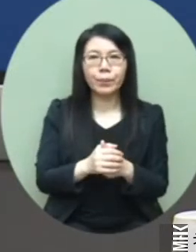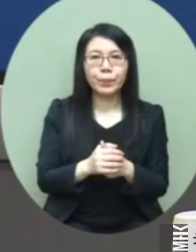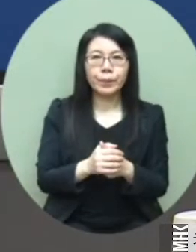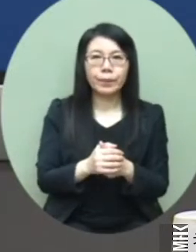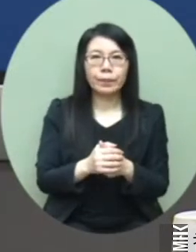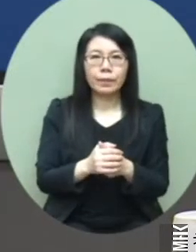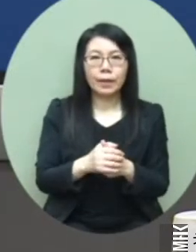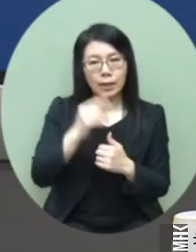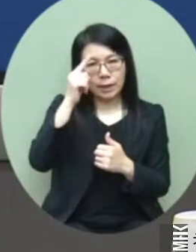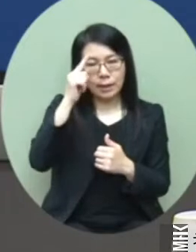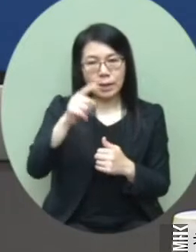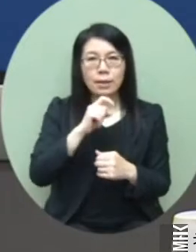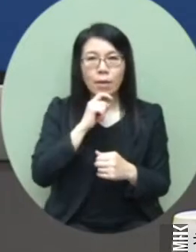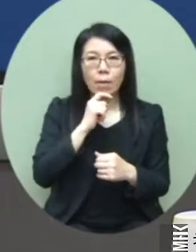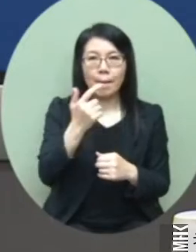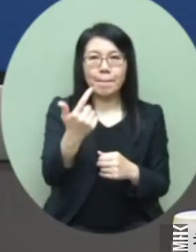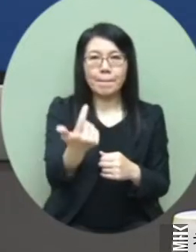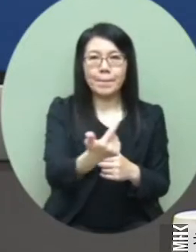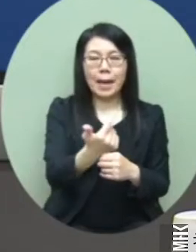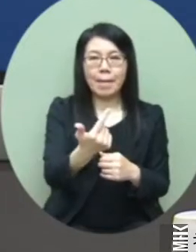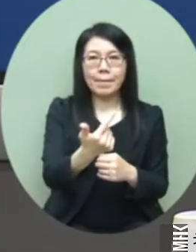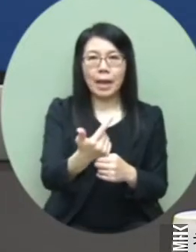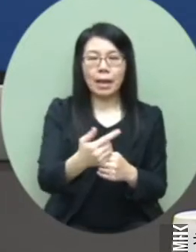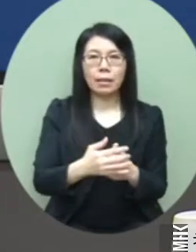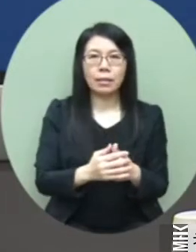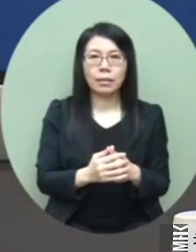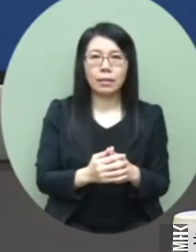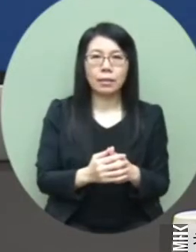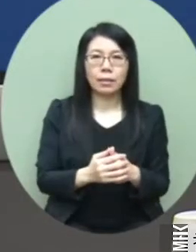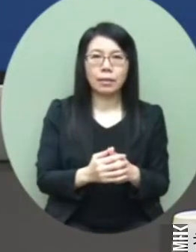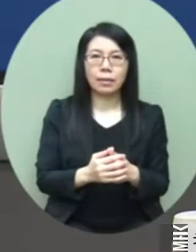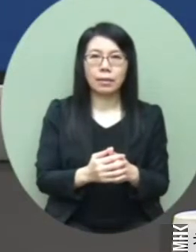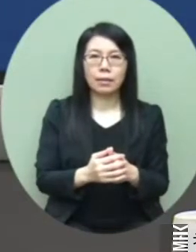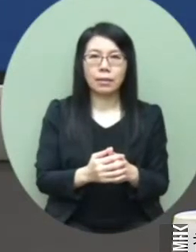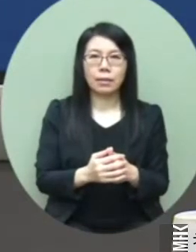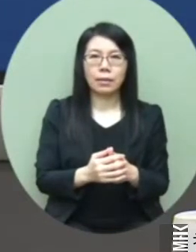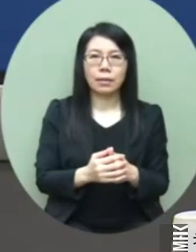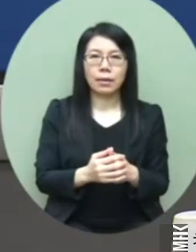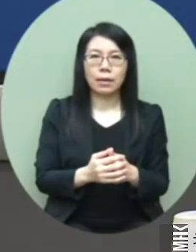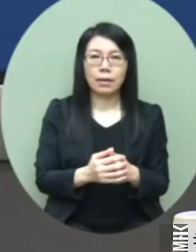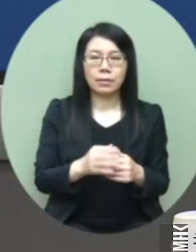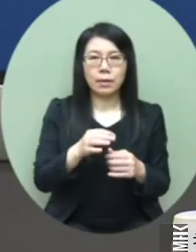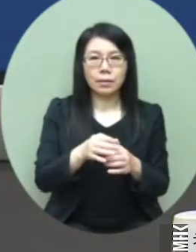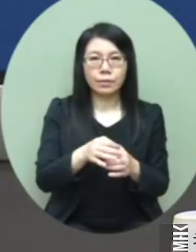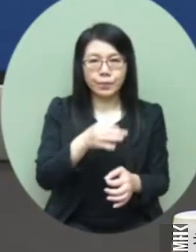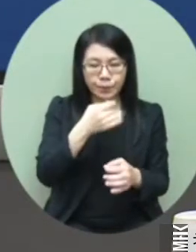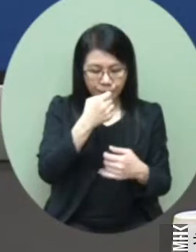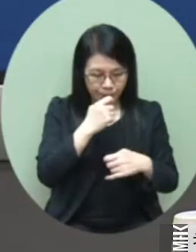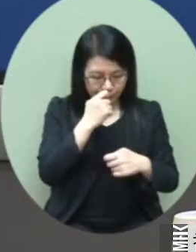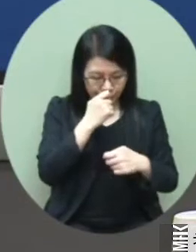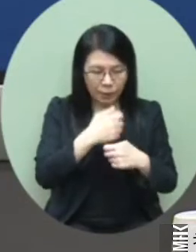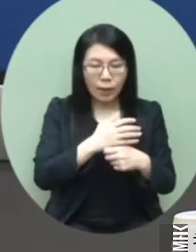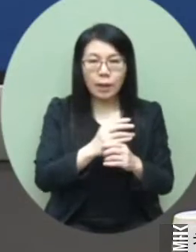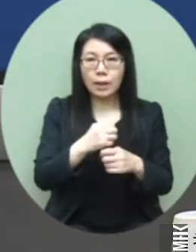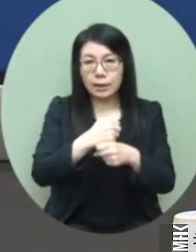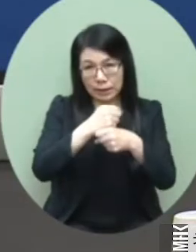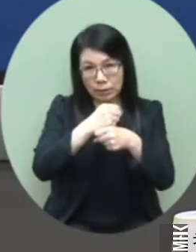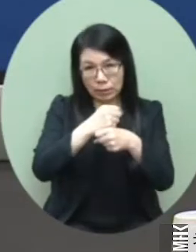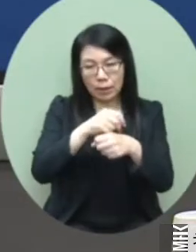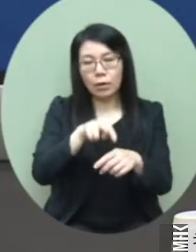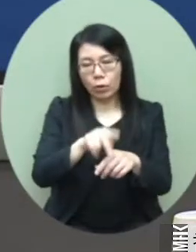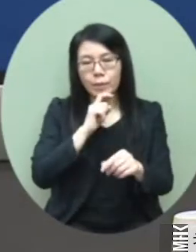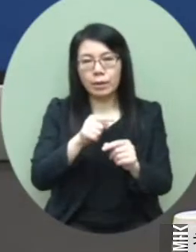every day at the various venues, all indicators were trending